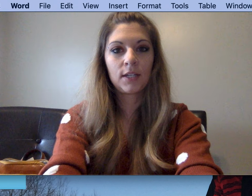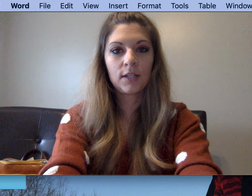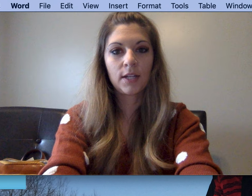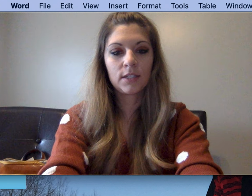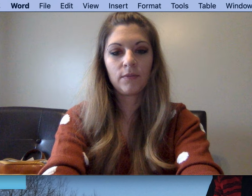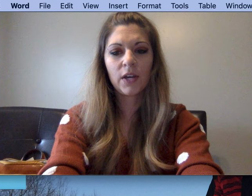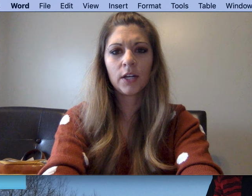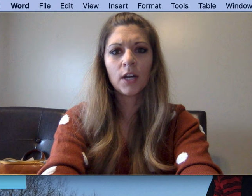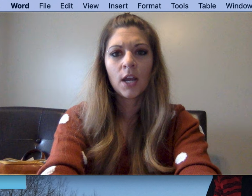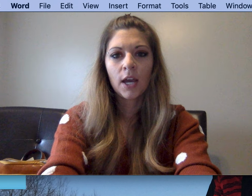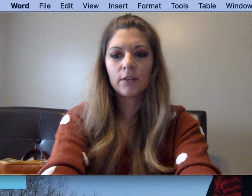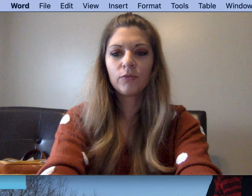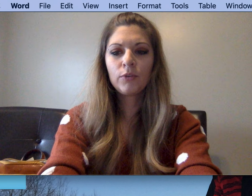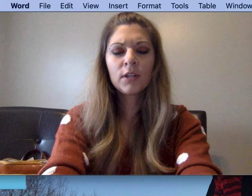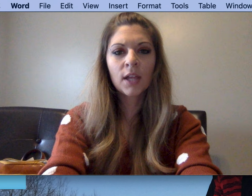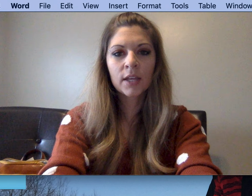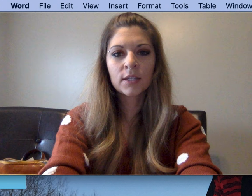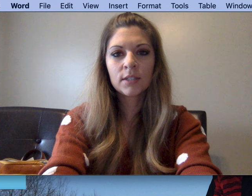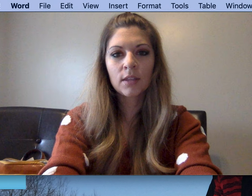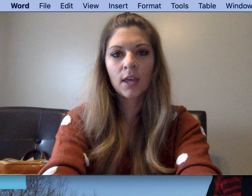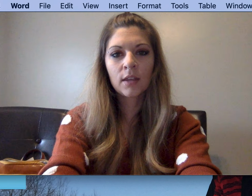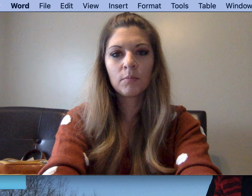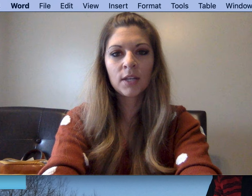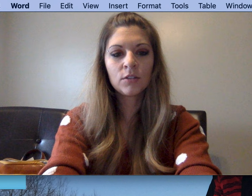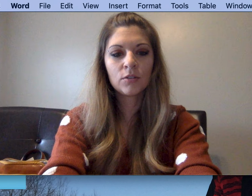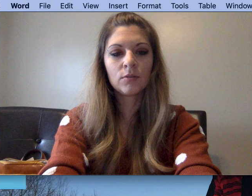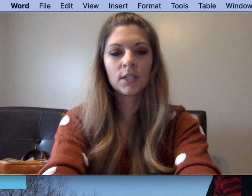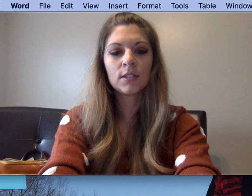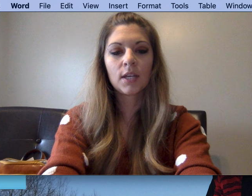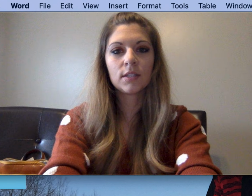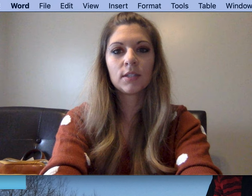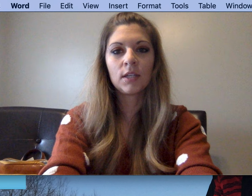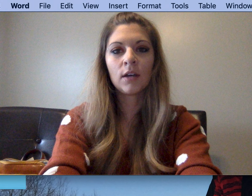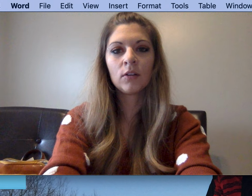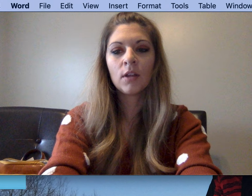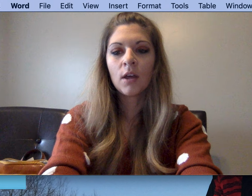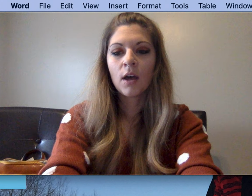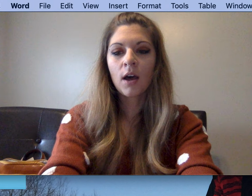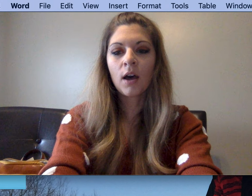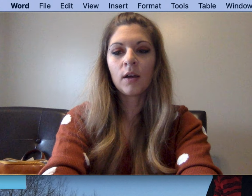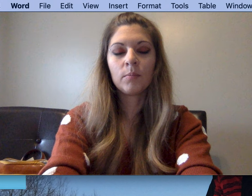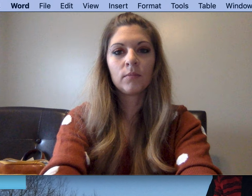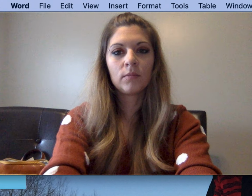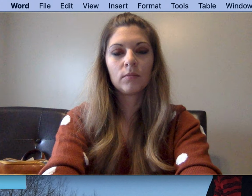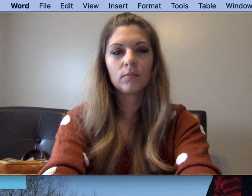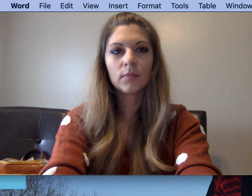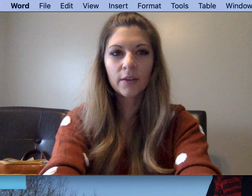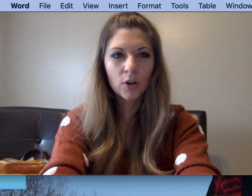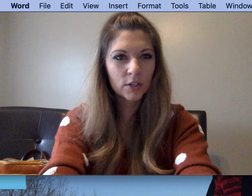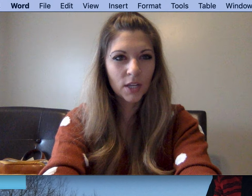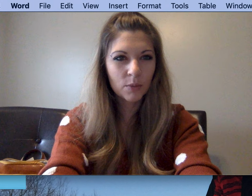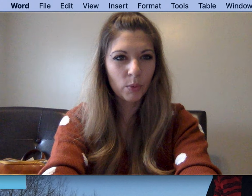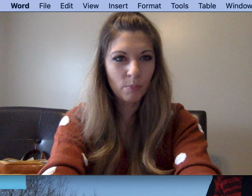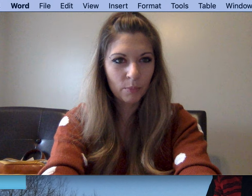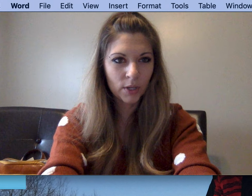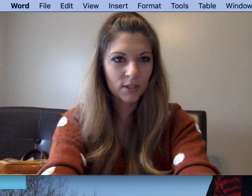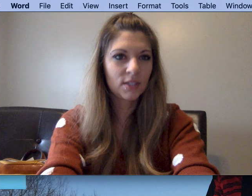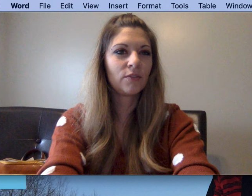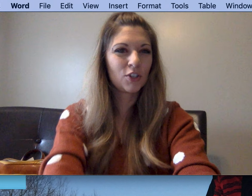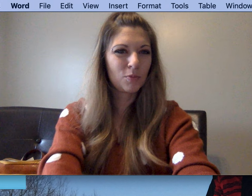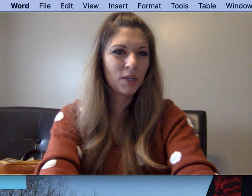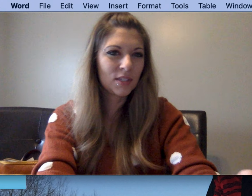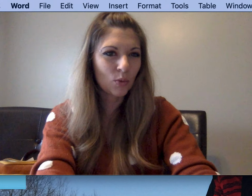semantic classifier. I've realized that many students, SCL, have a hard time